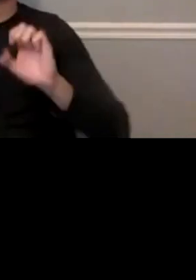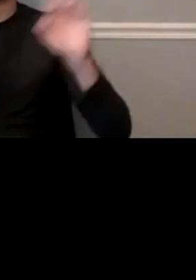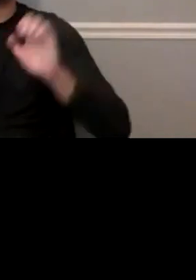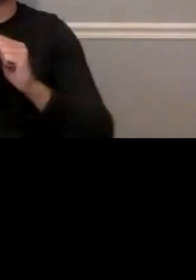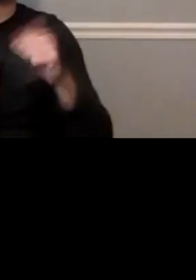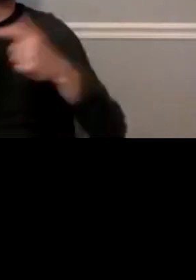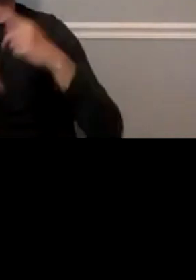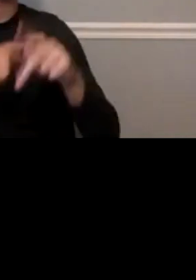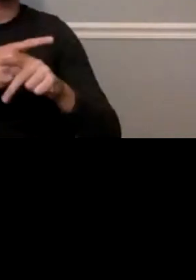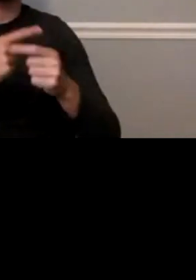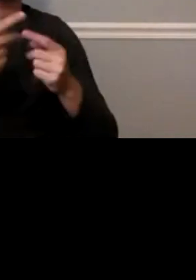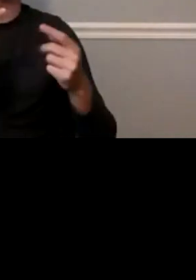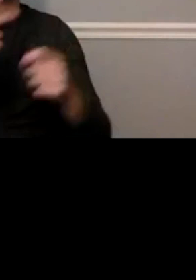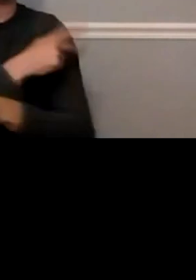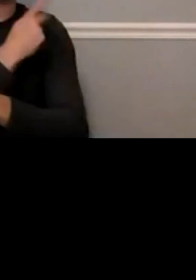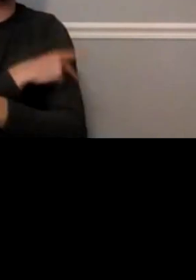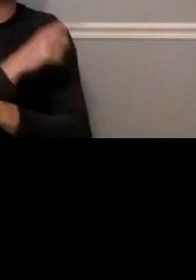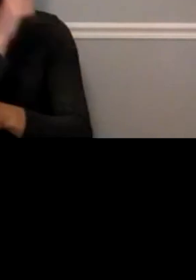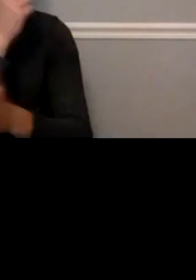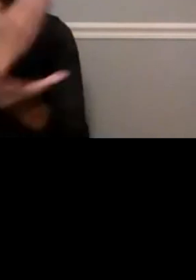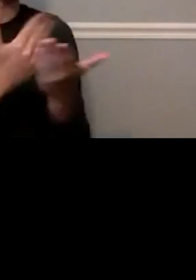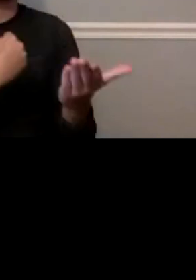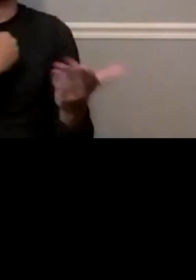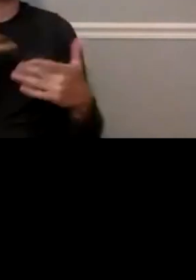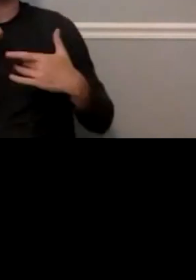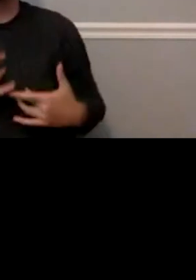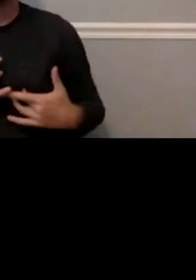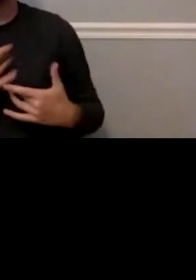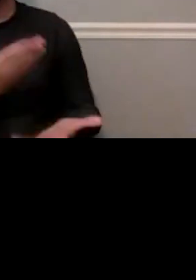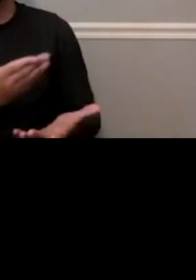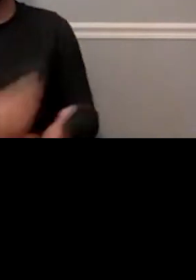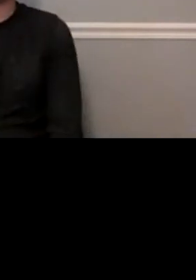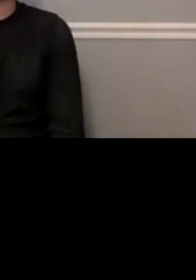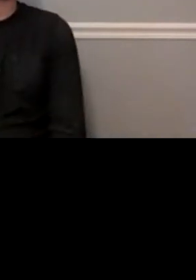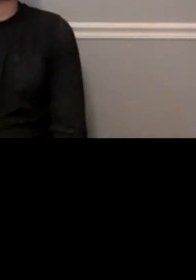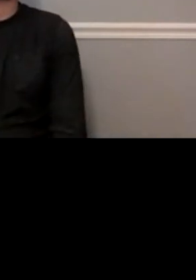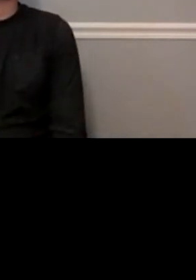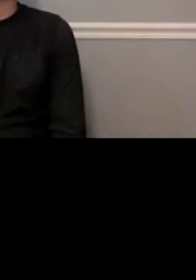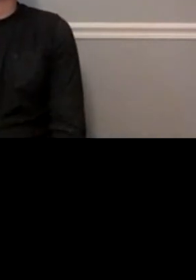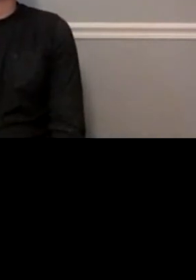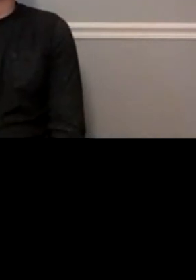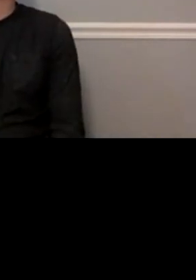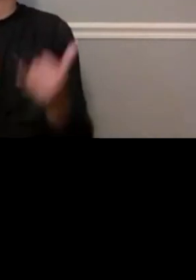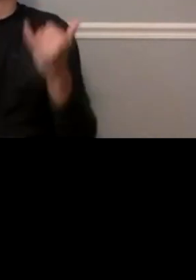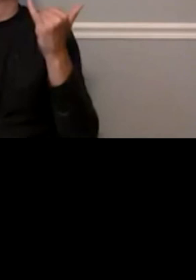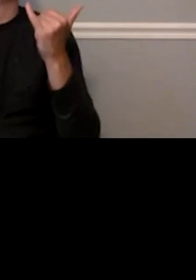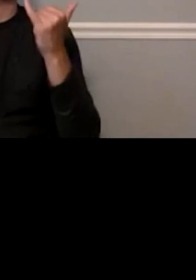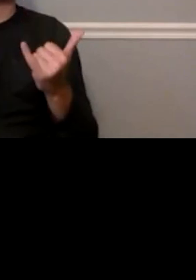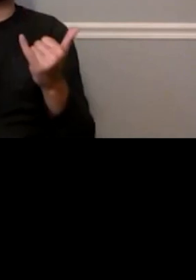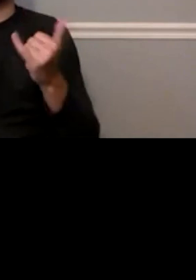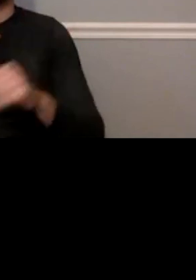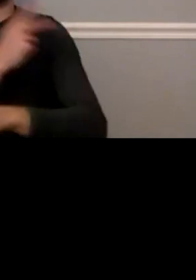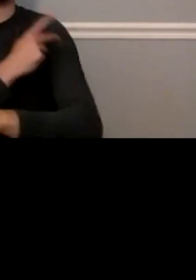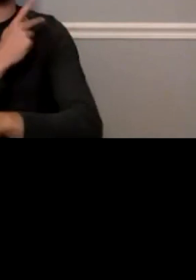like depressed patients. And when we study our patients with pain, we